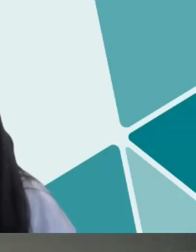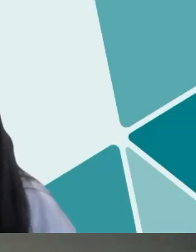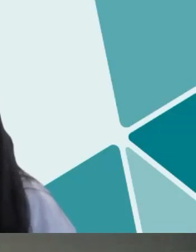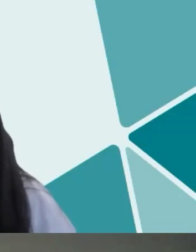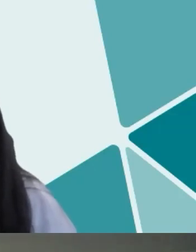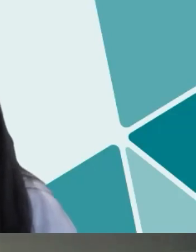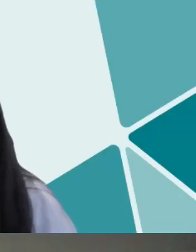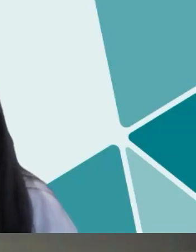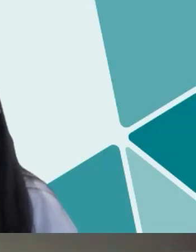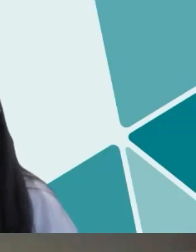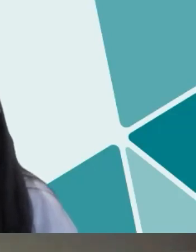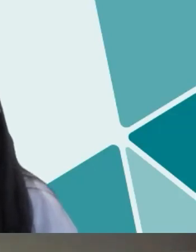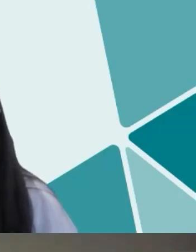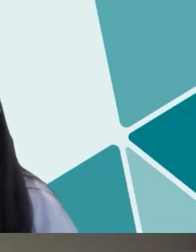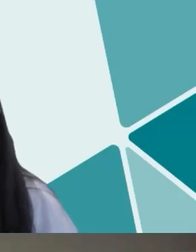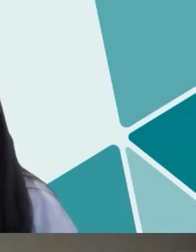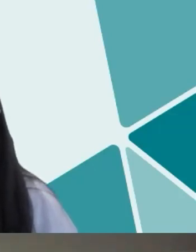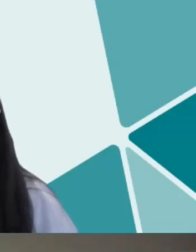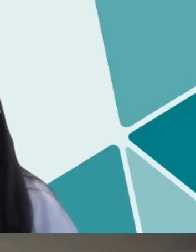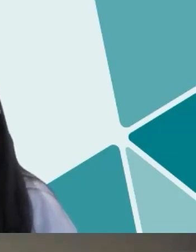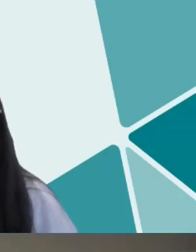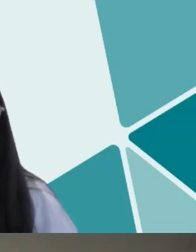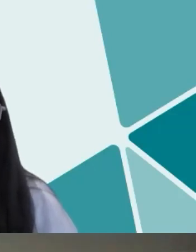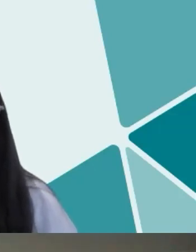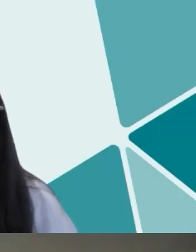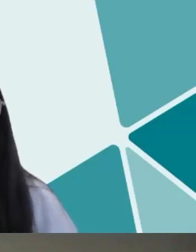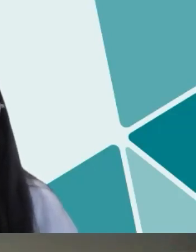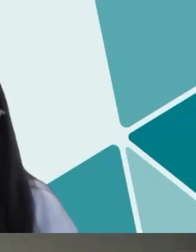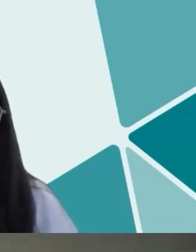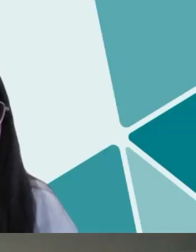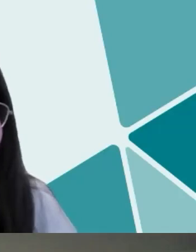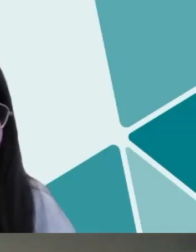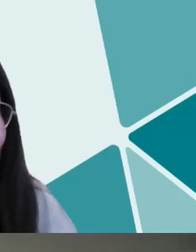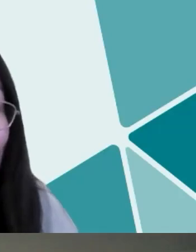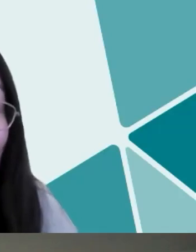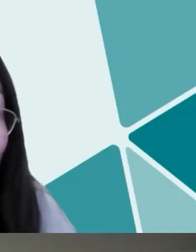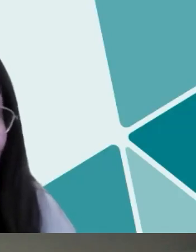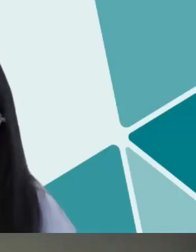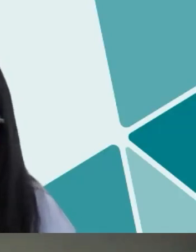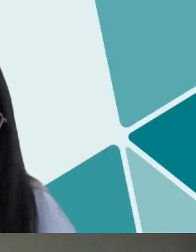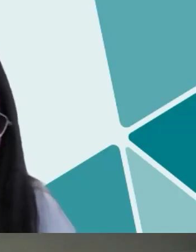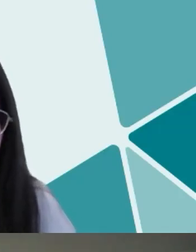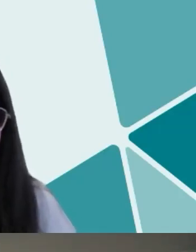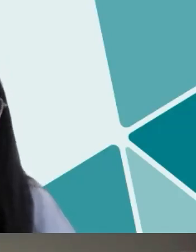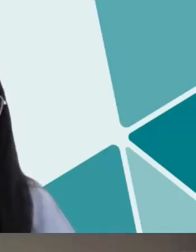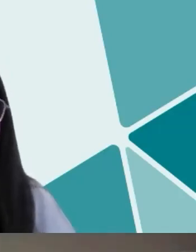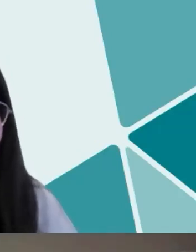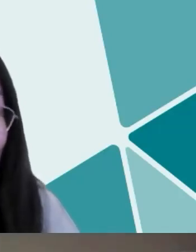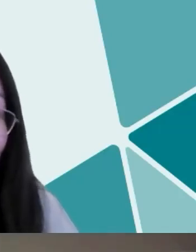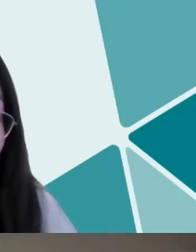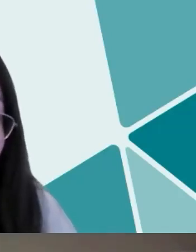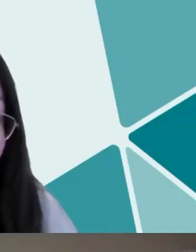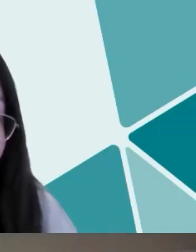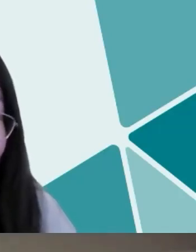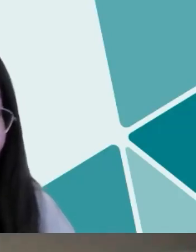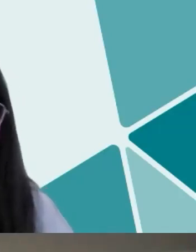That's great. And it looks like Jason Gravano has his hand up. Oh, Hi, Dr. Tina. Gravano, you can provide more information.